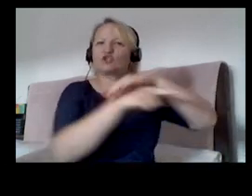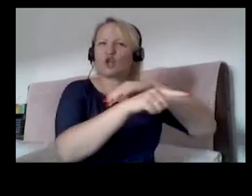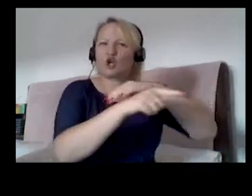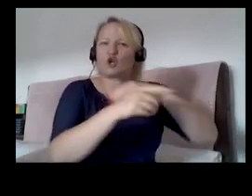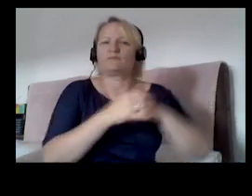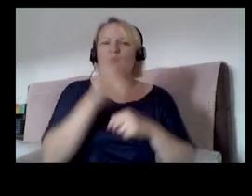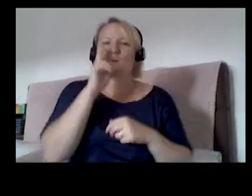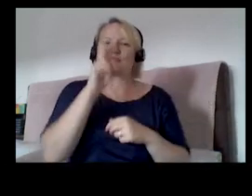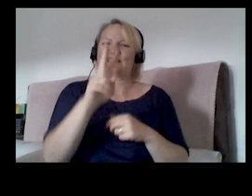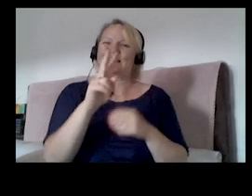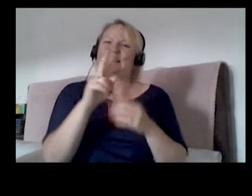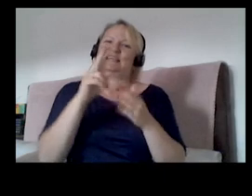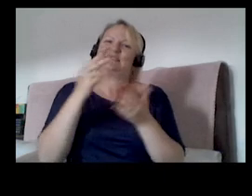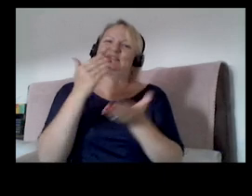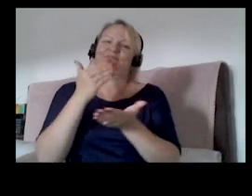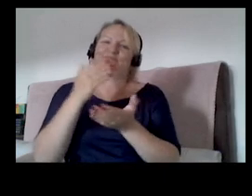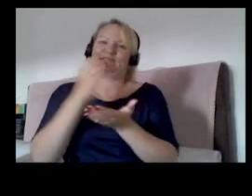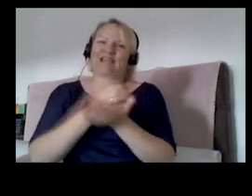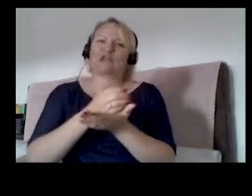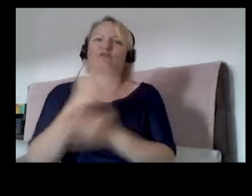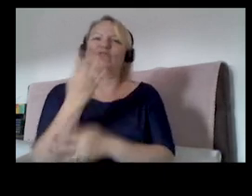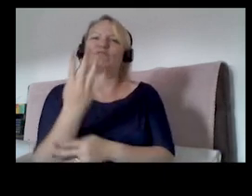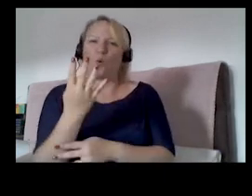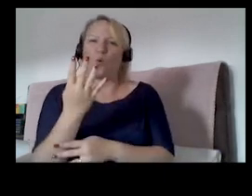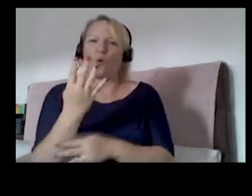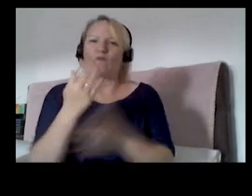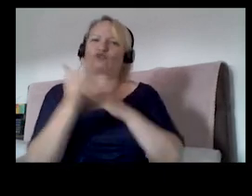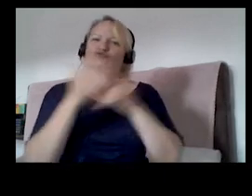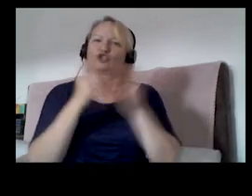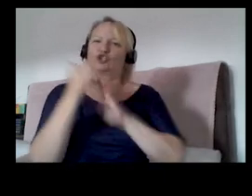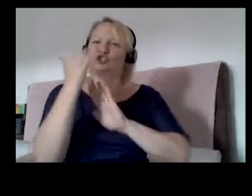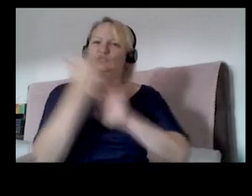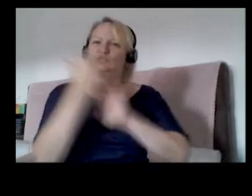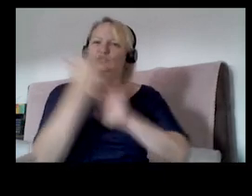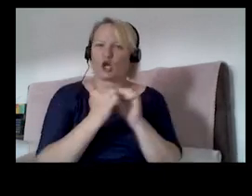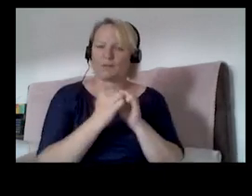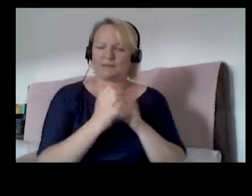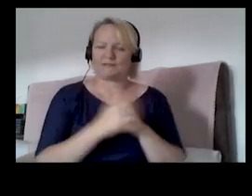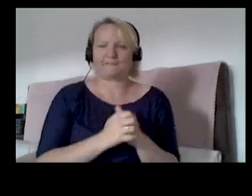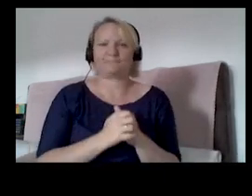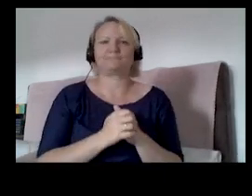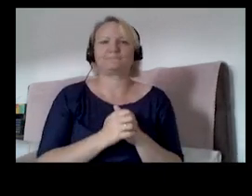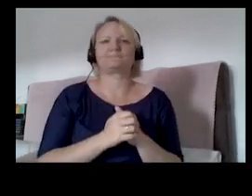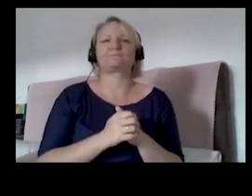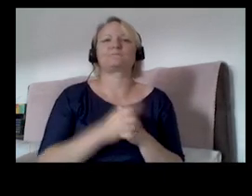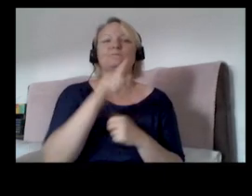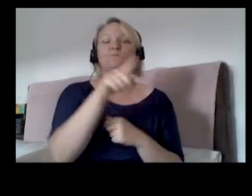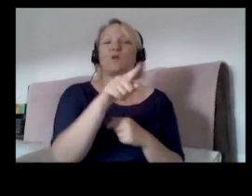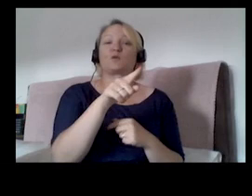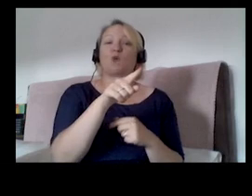tunnel. Please see Chapter 4 of the construction update for more information.